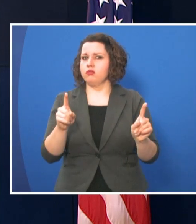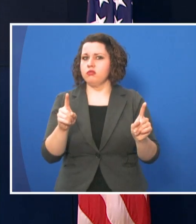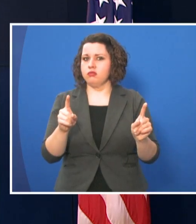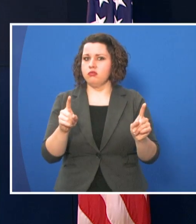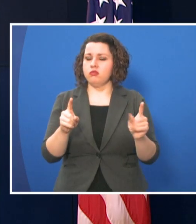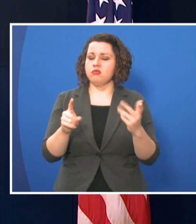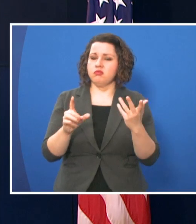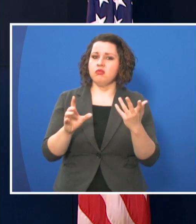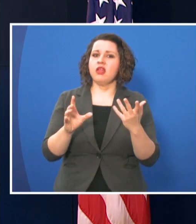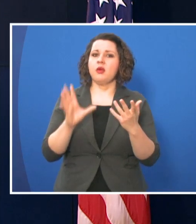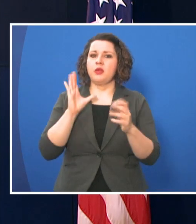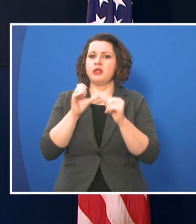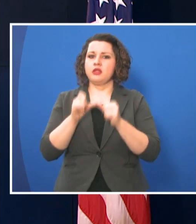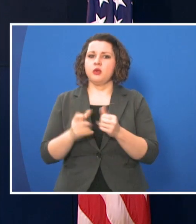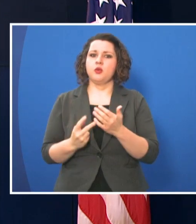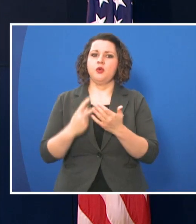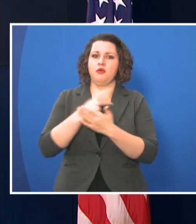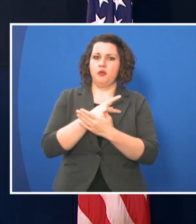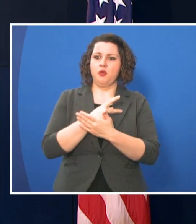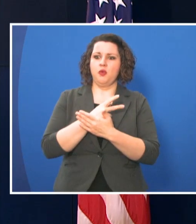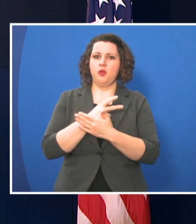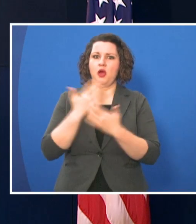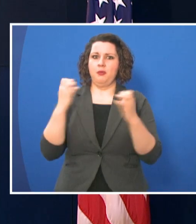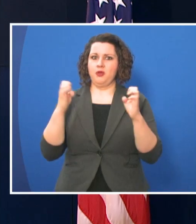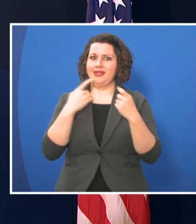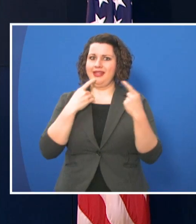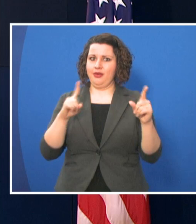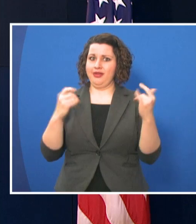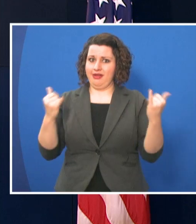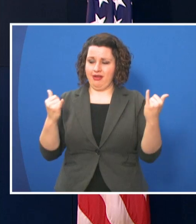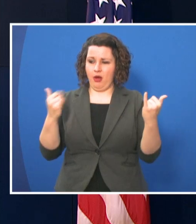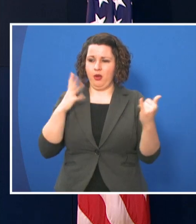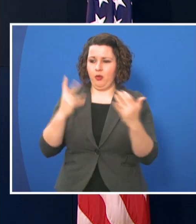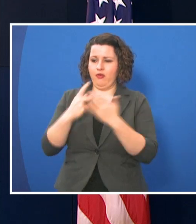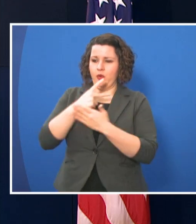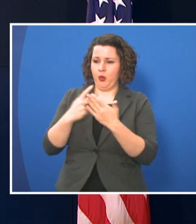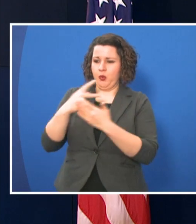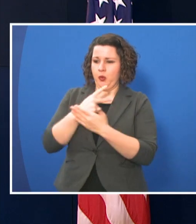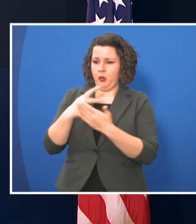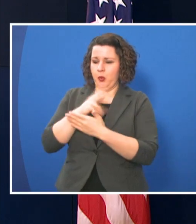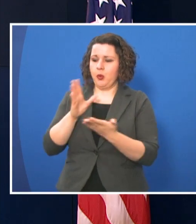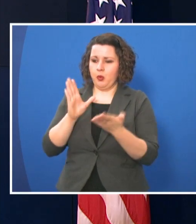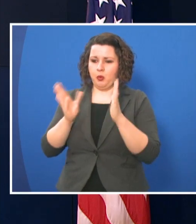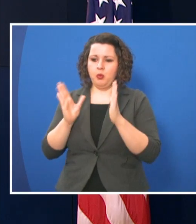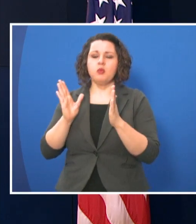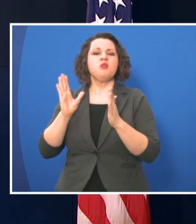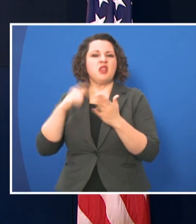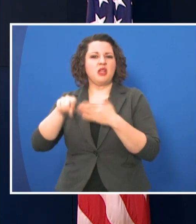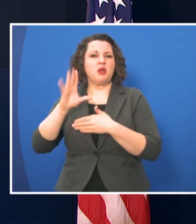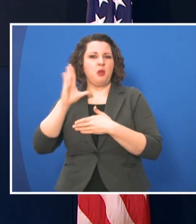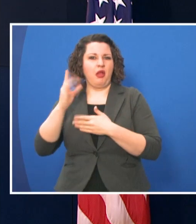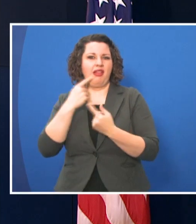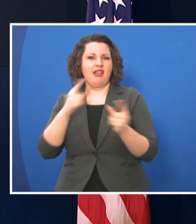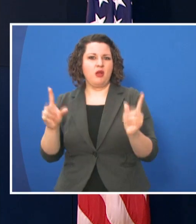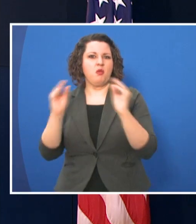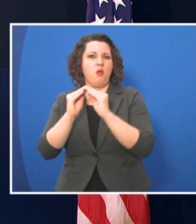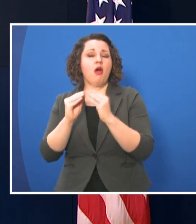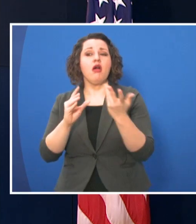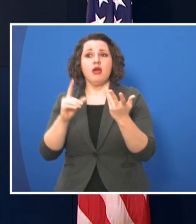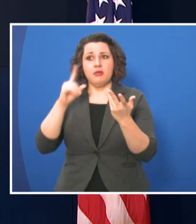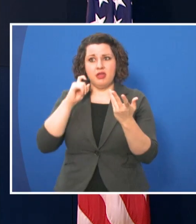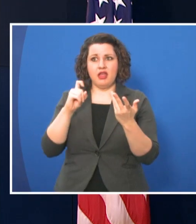continue to review the declaration that we have in place, we'll make some other announcements next week, because I think it expires on